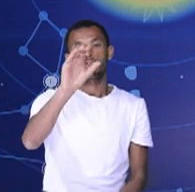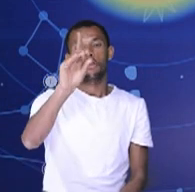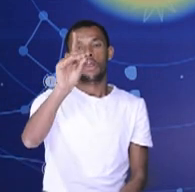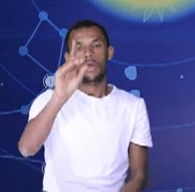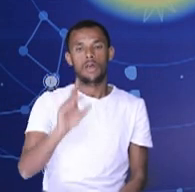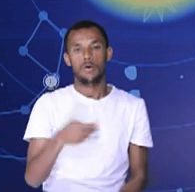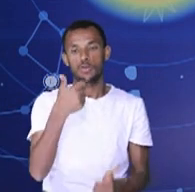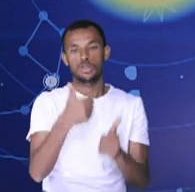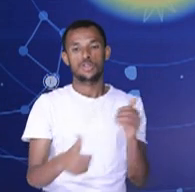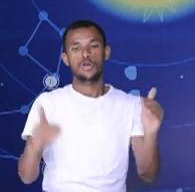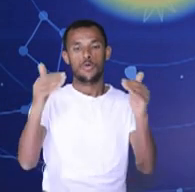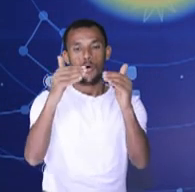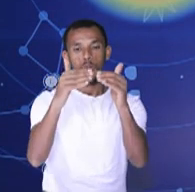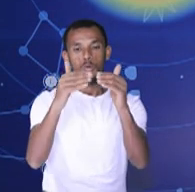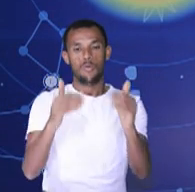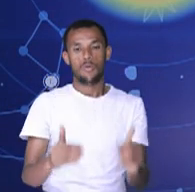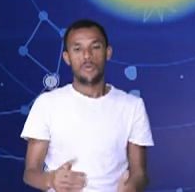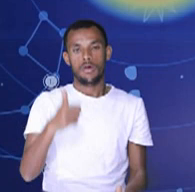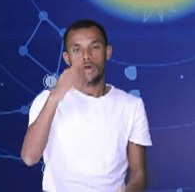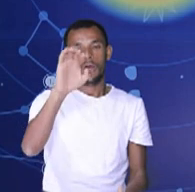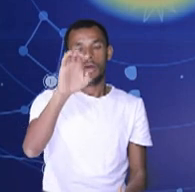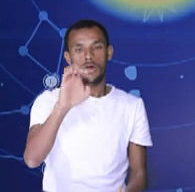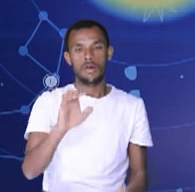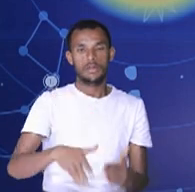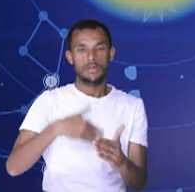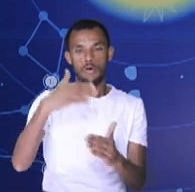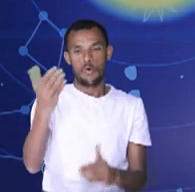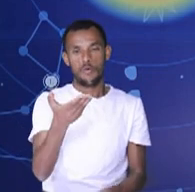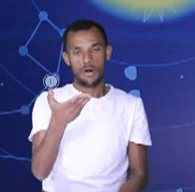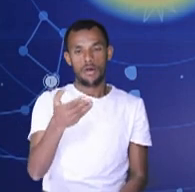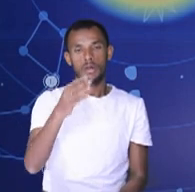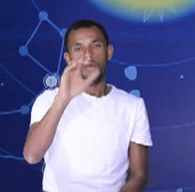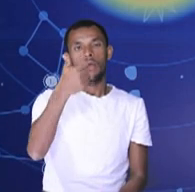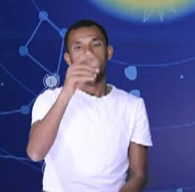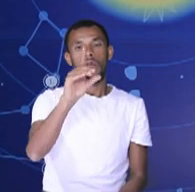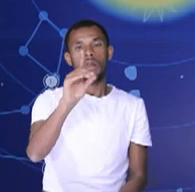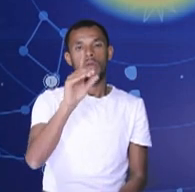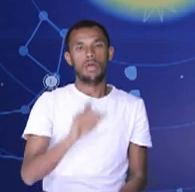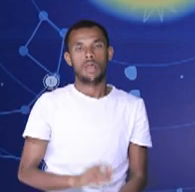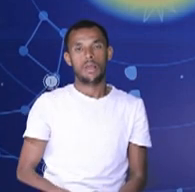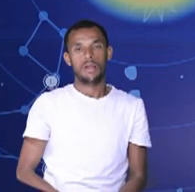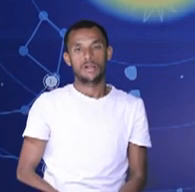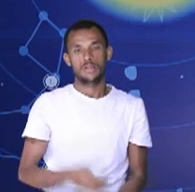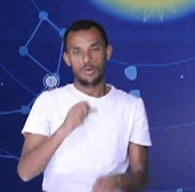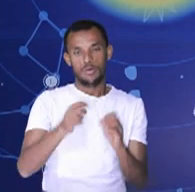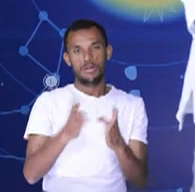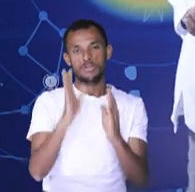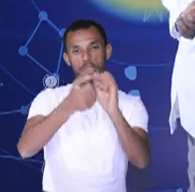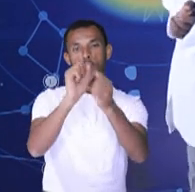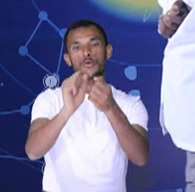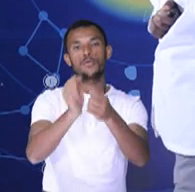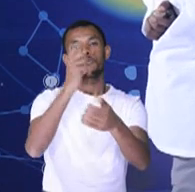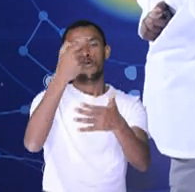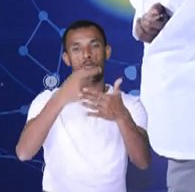CD, which equals to AE then over AD. So let's